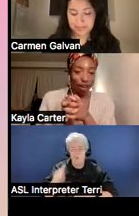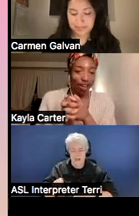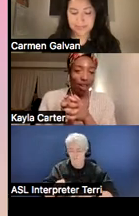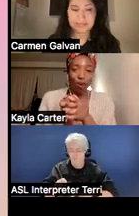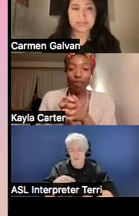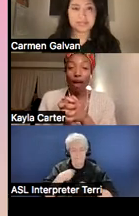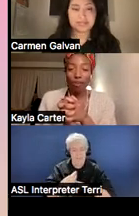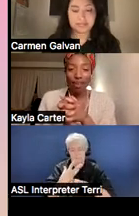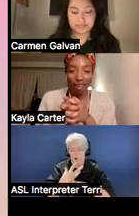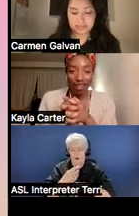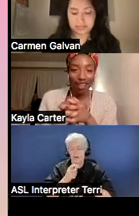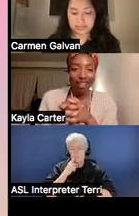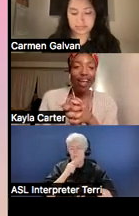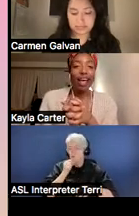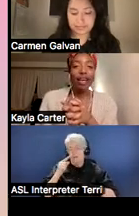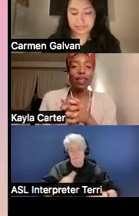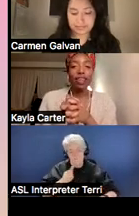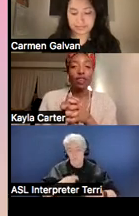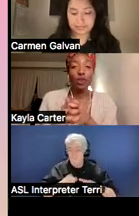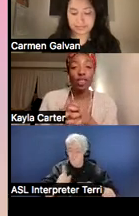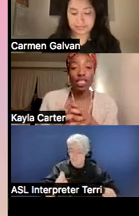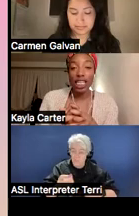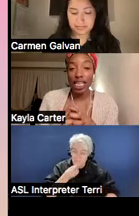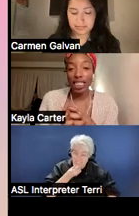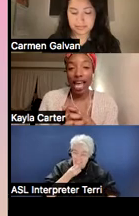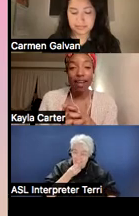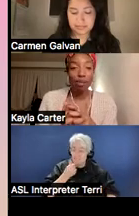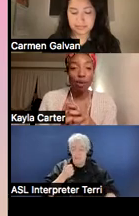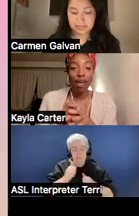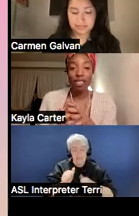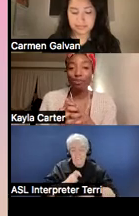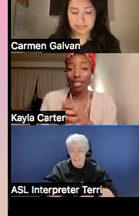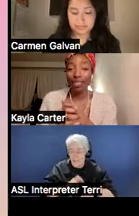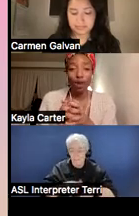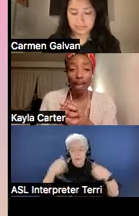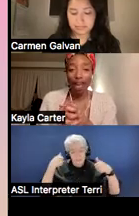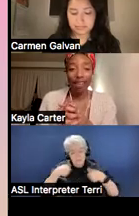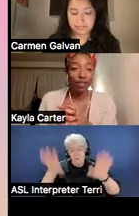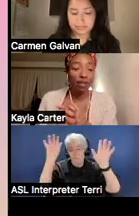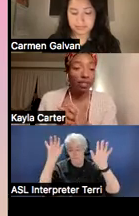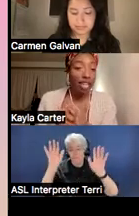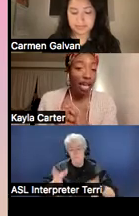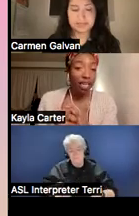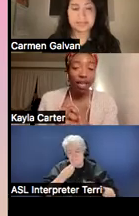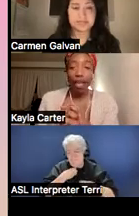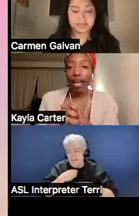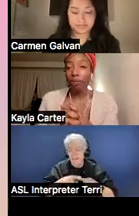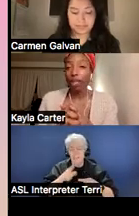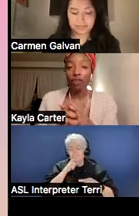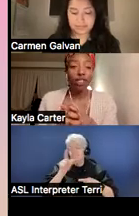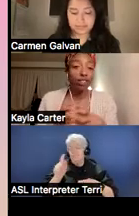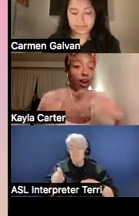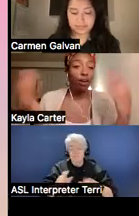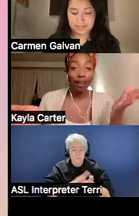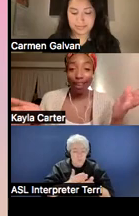camera on. We will not be offended. If you need to eat at any point, please go ahead and get yourself a snack. If